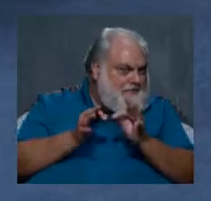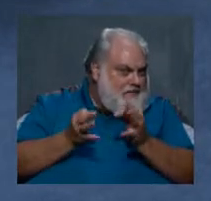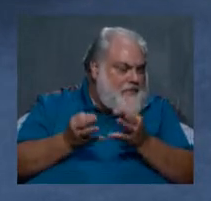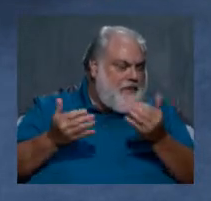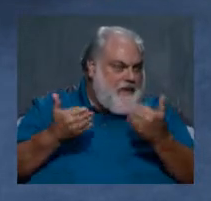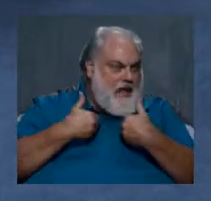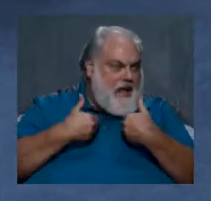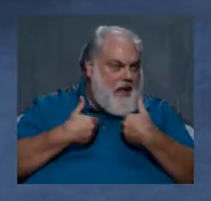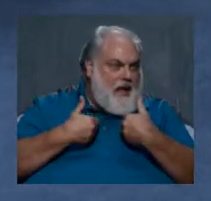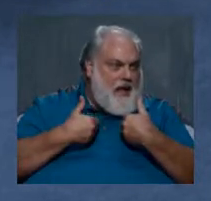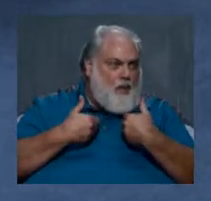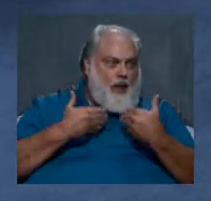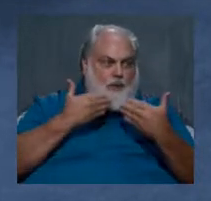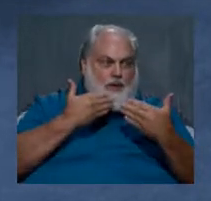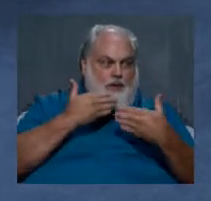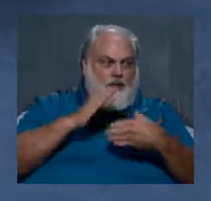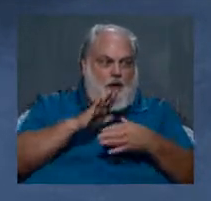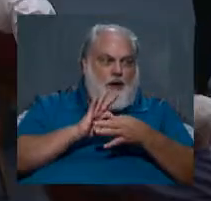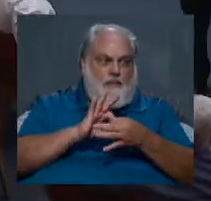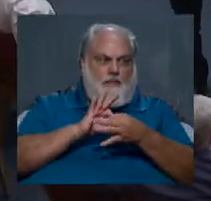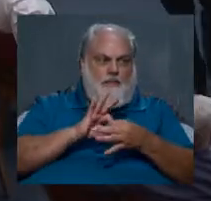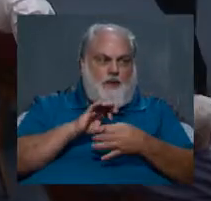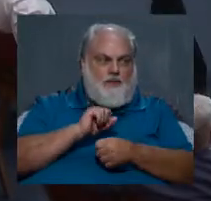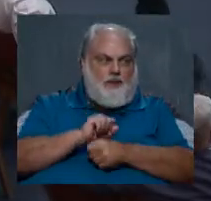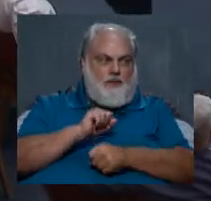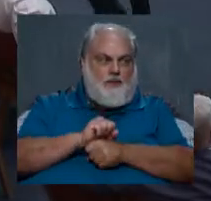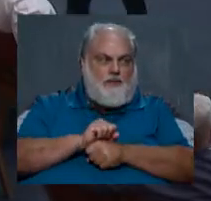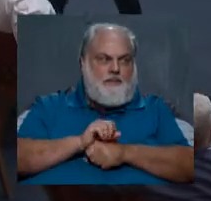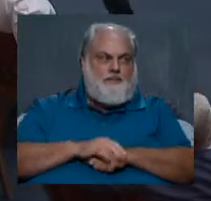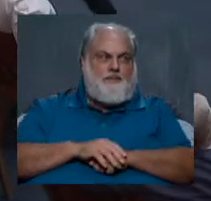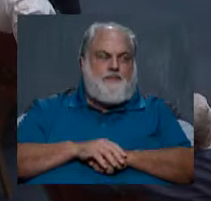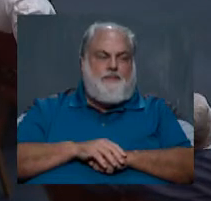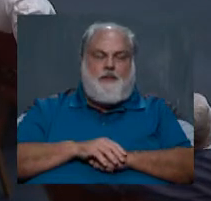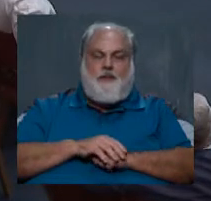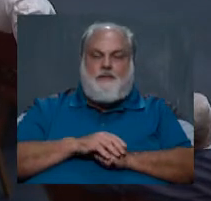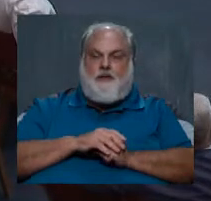had, and appreciate their efforts. Thank you.